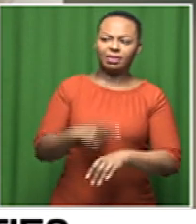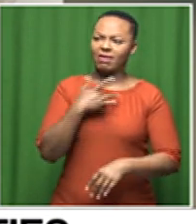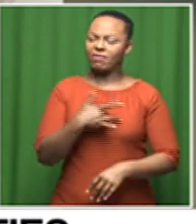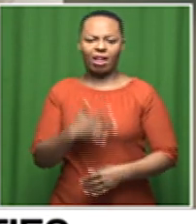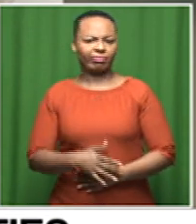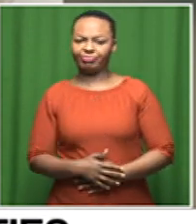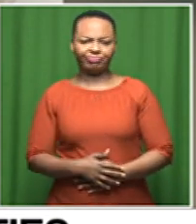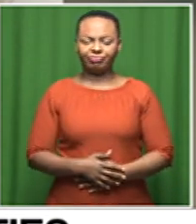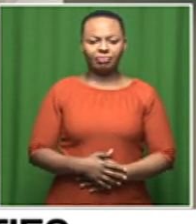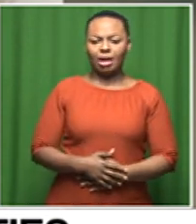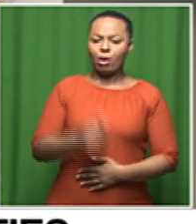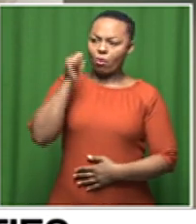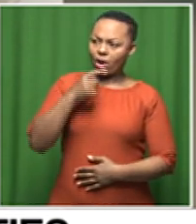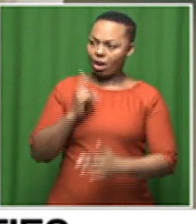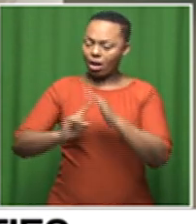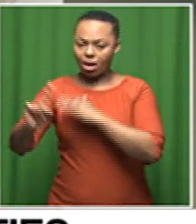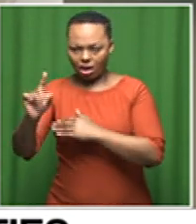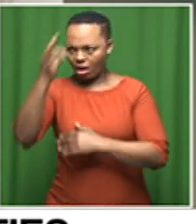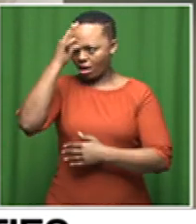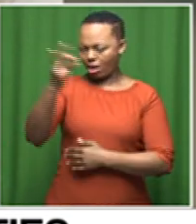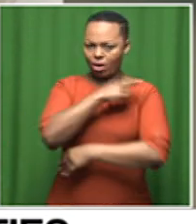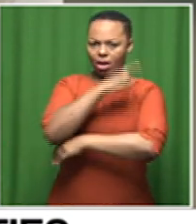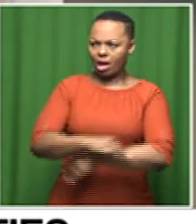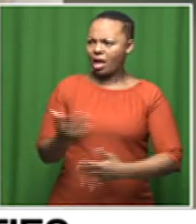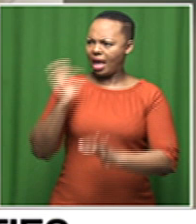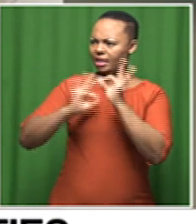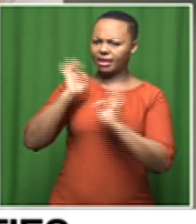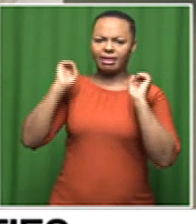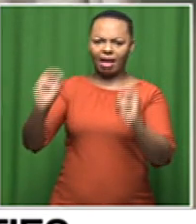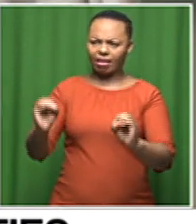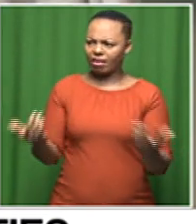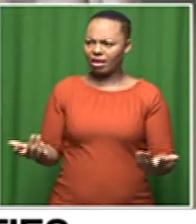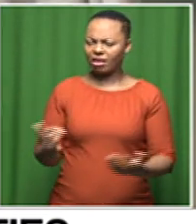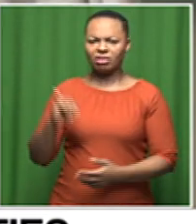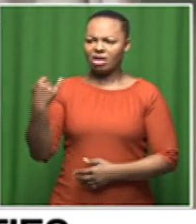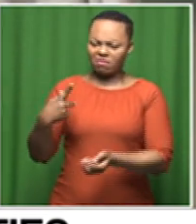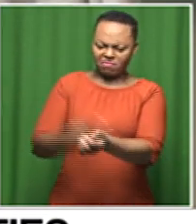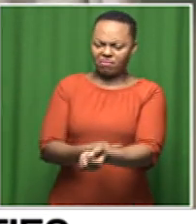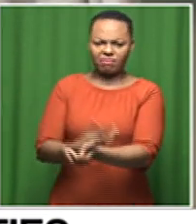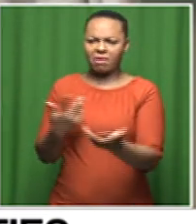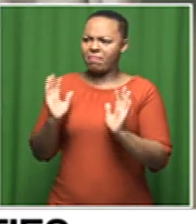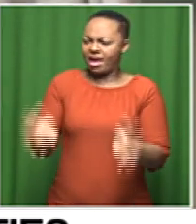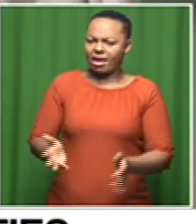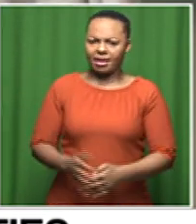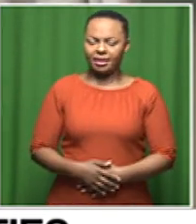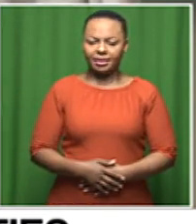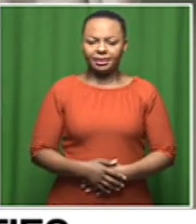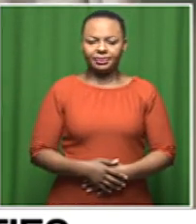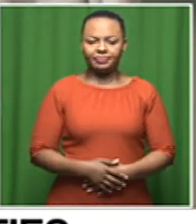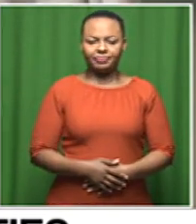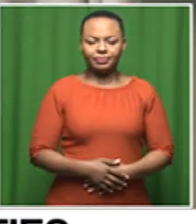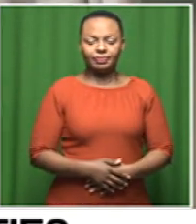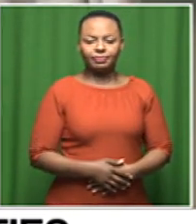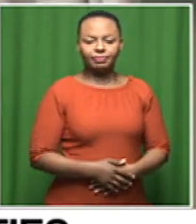sick. We don't need to explain anything to you. This is what we're doing to you, and that's it. Talk to us with regards to